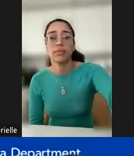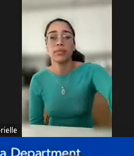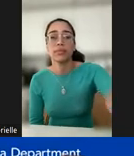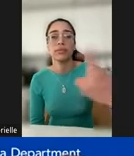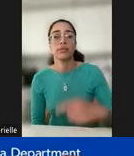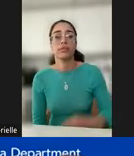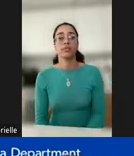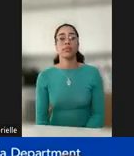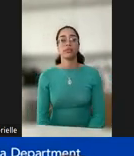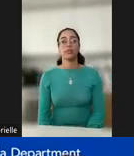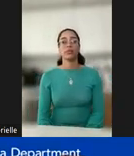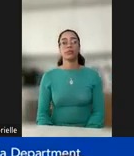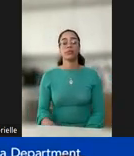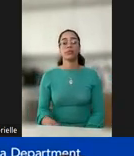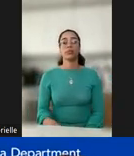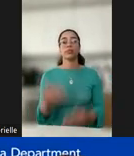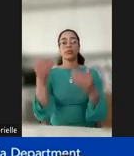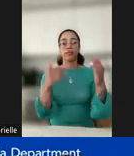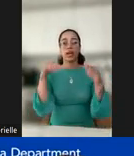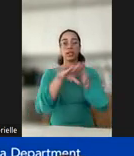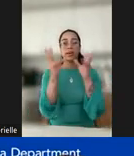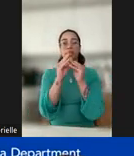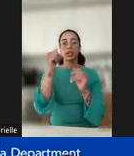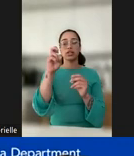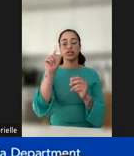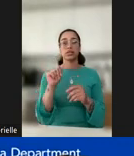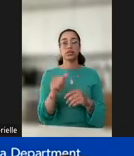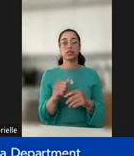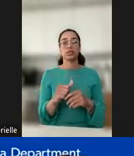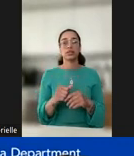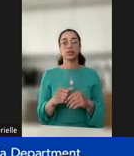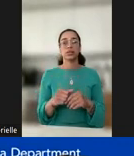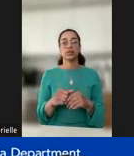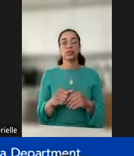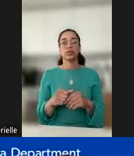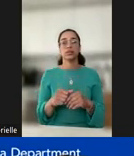Before I get into the meeting agenda, I'm really excited.